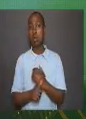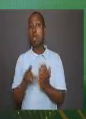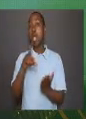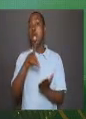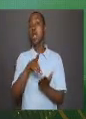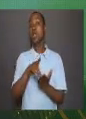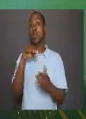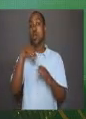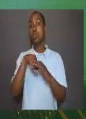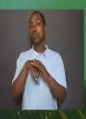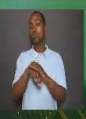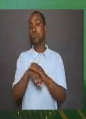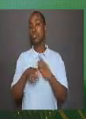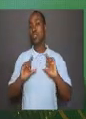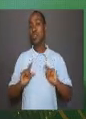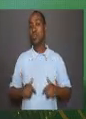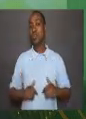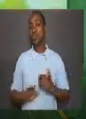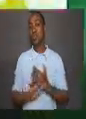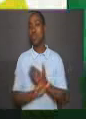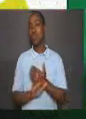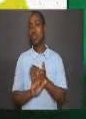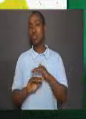rather than in rural areas.